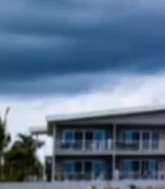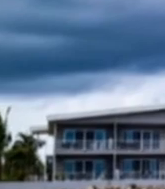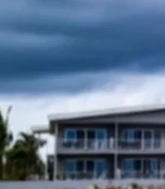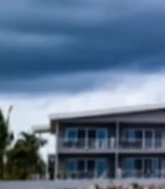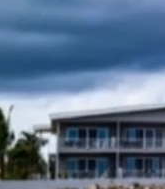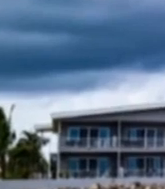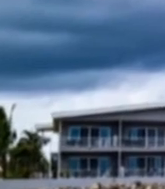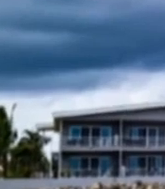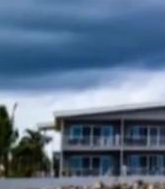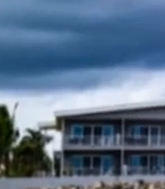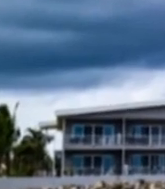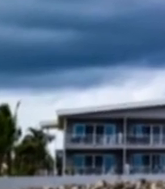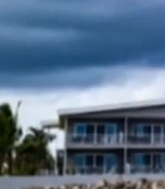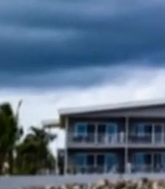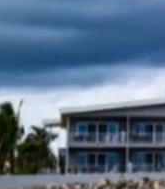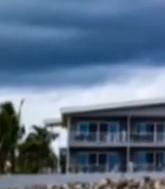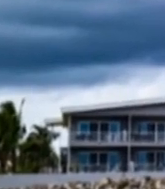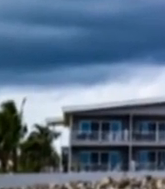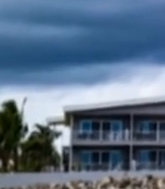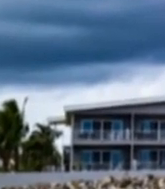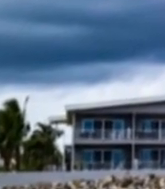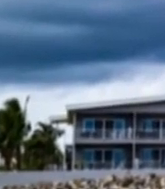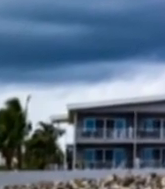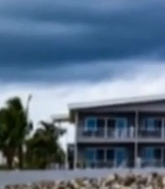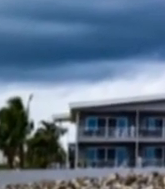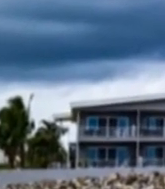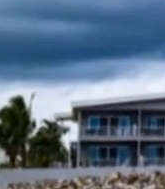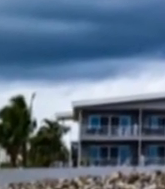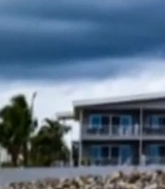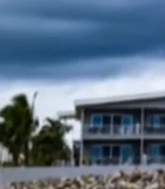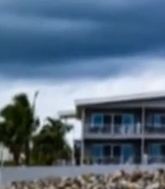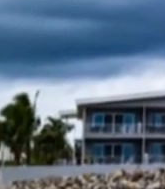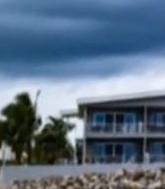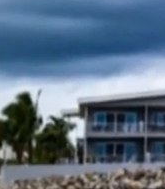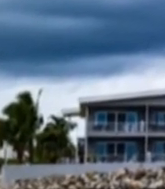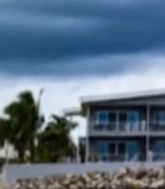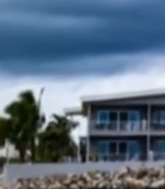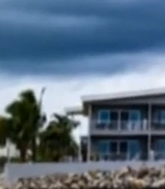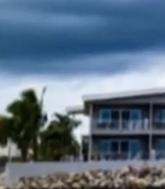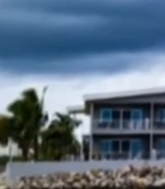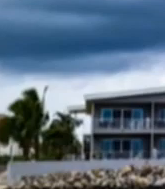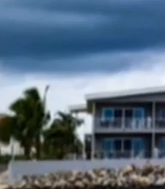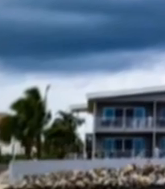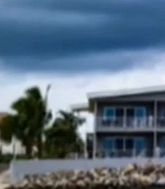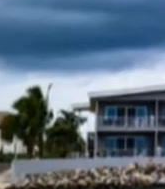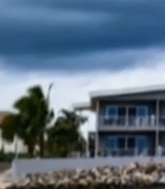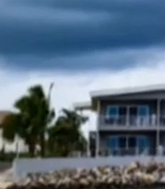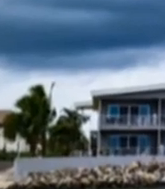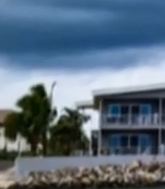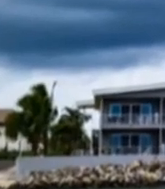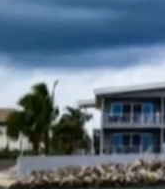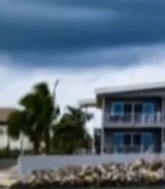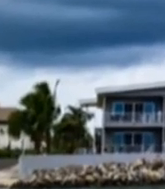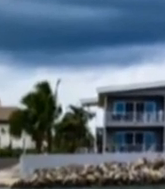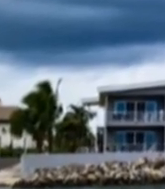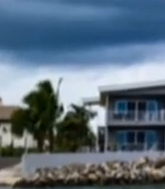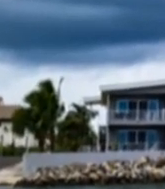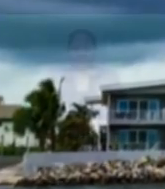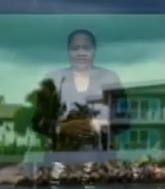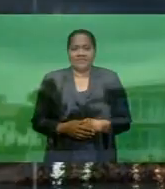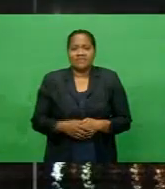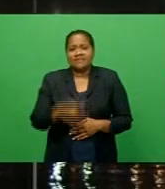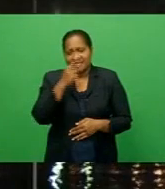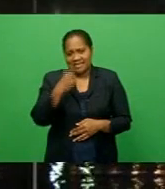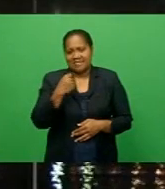on to our shot of the day. Fantasy Island captured beautifully by Paul Deveau. And you can send